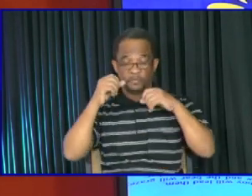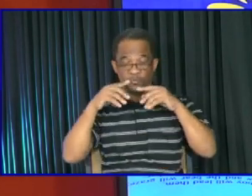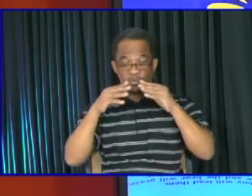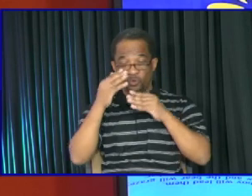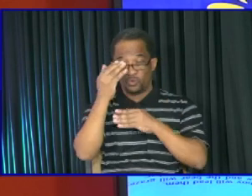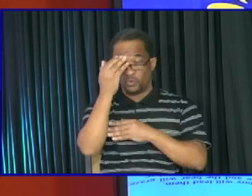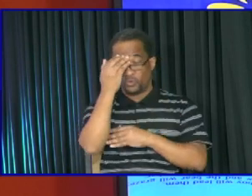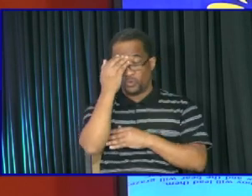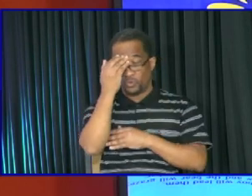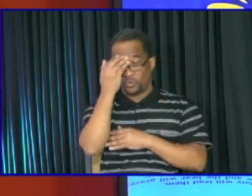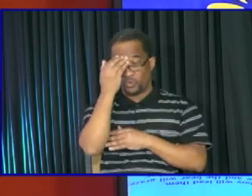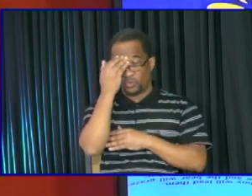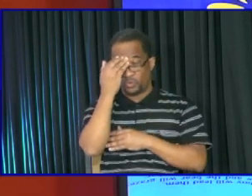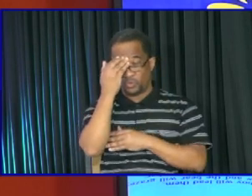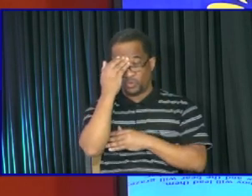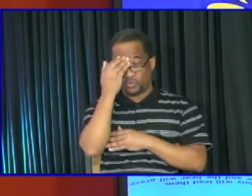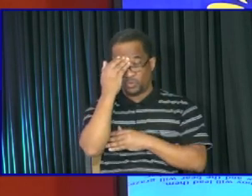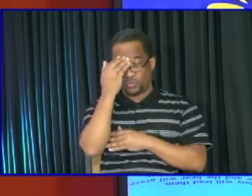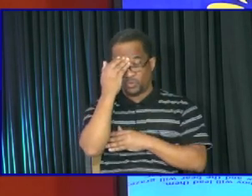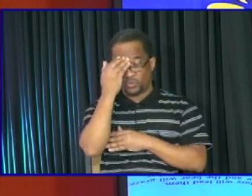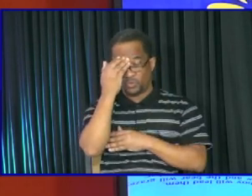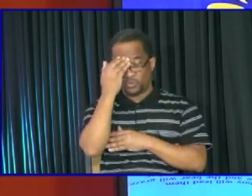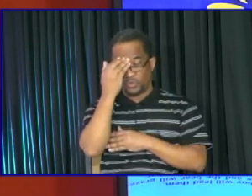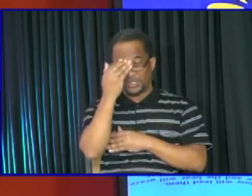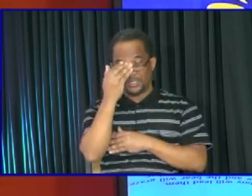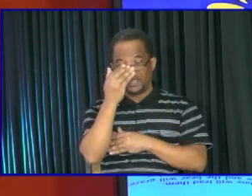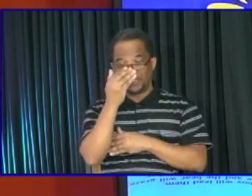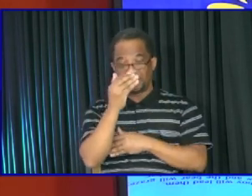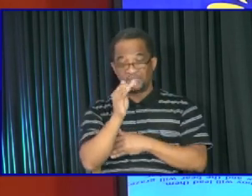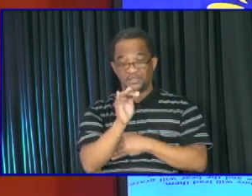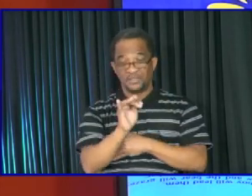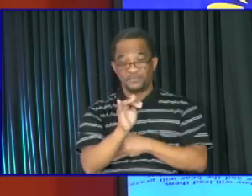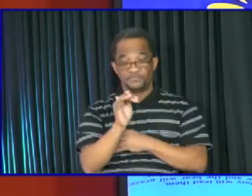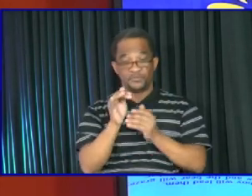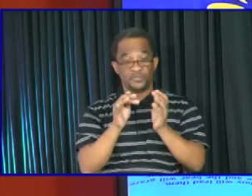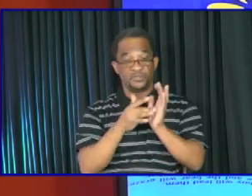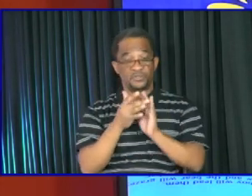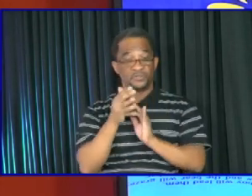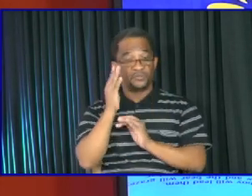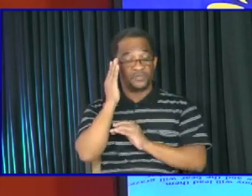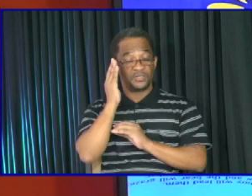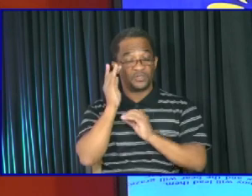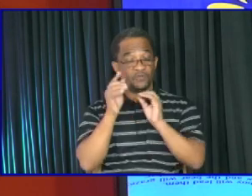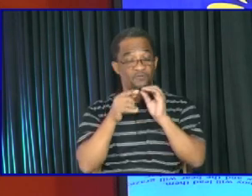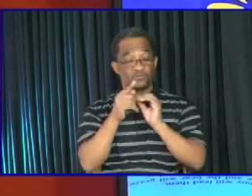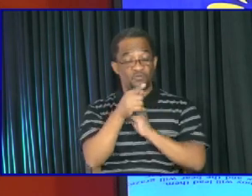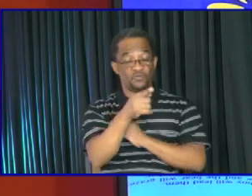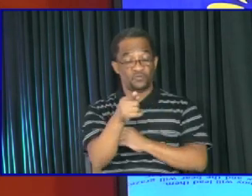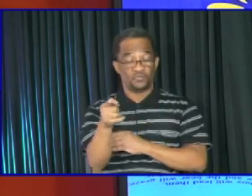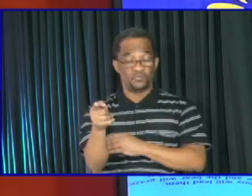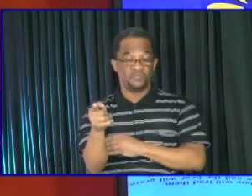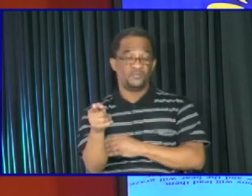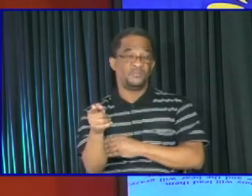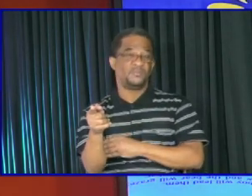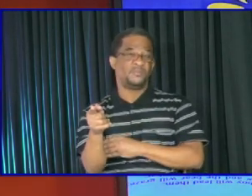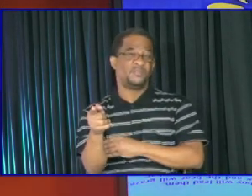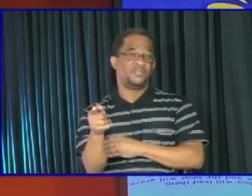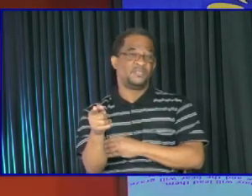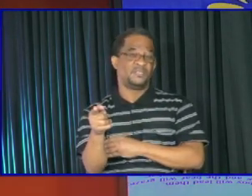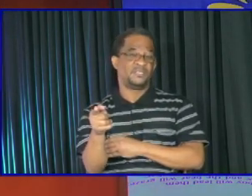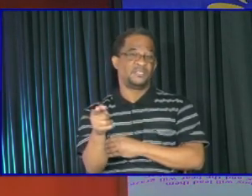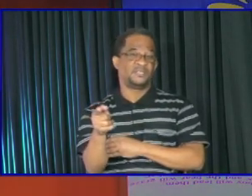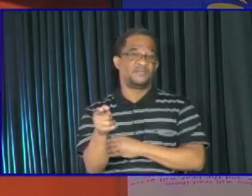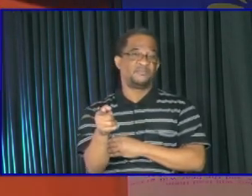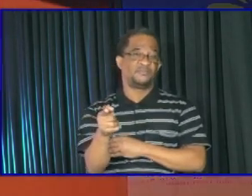knowing it's you he's thinking of? Could you